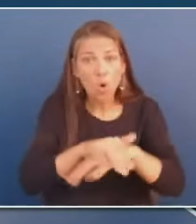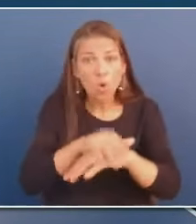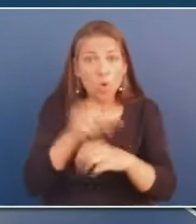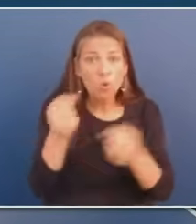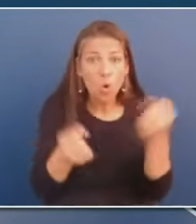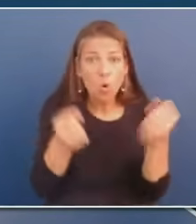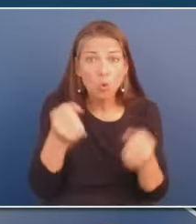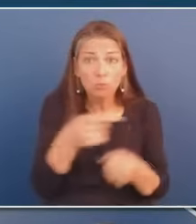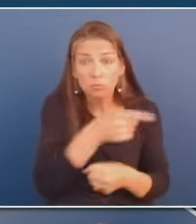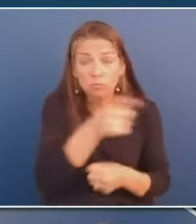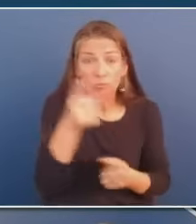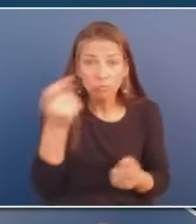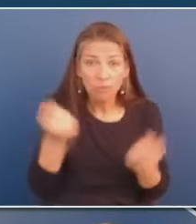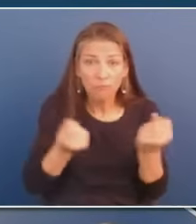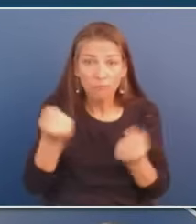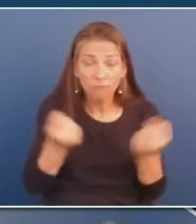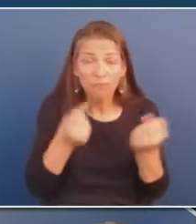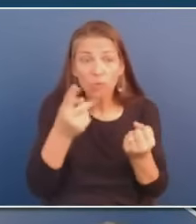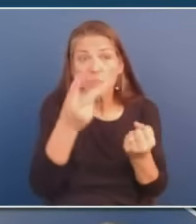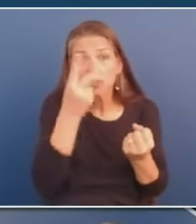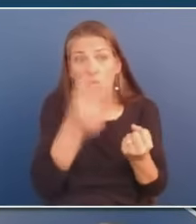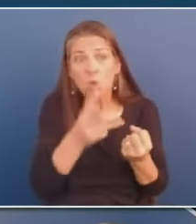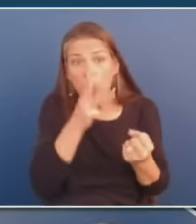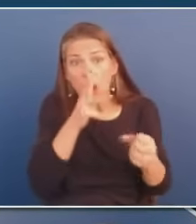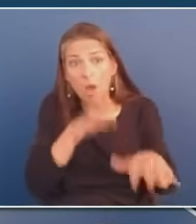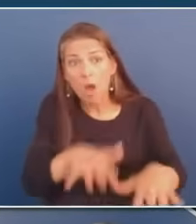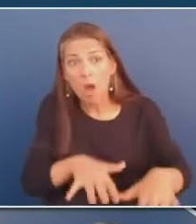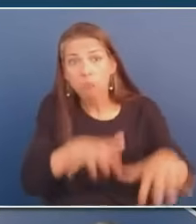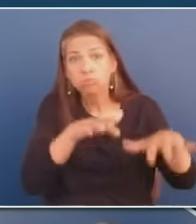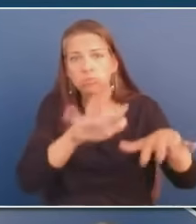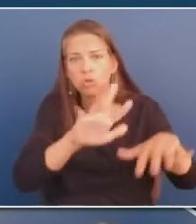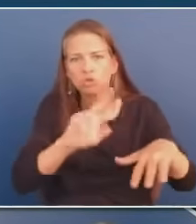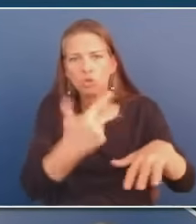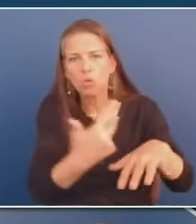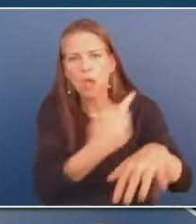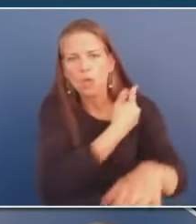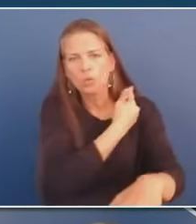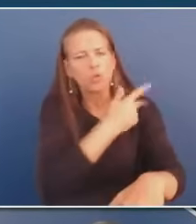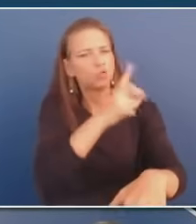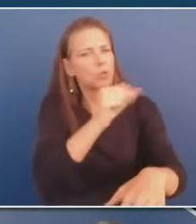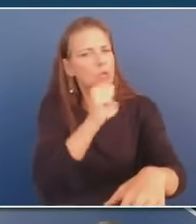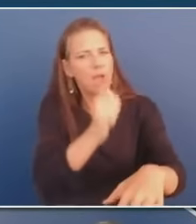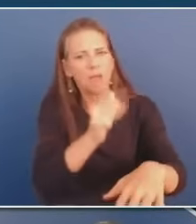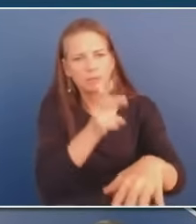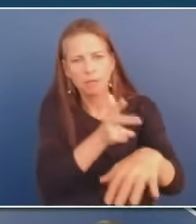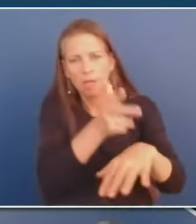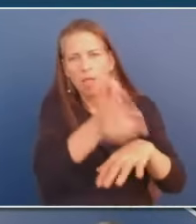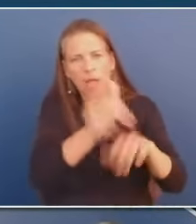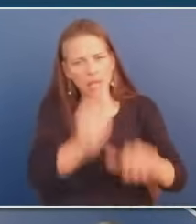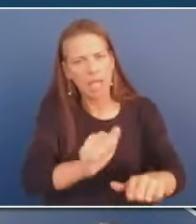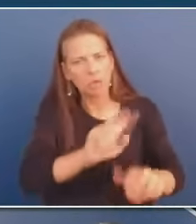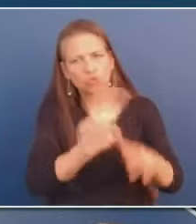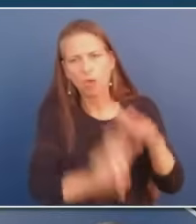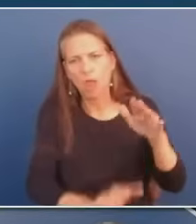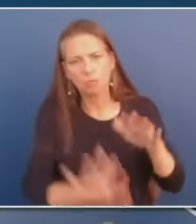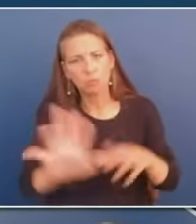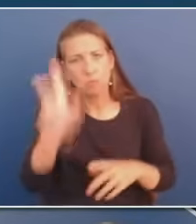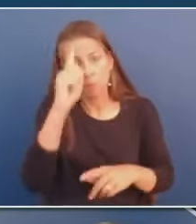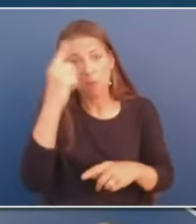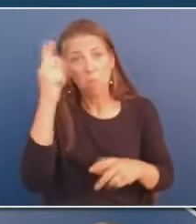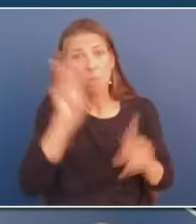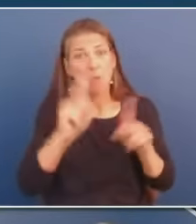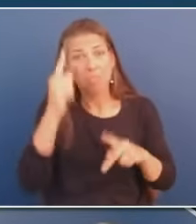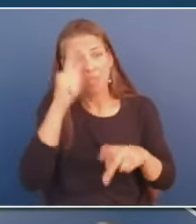and you hit flooding, turn around and don't drown. We've lost far too many people thinking that they could get